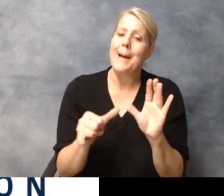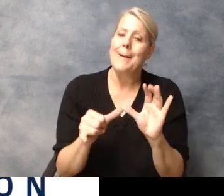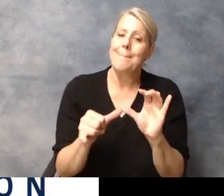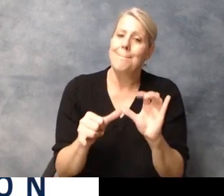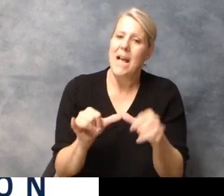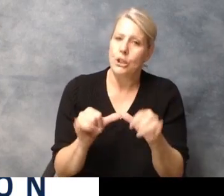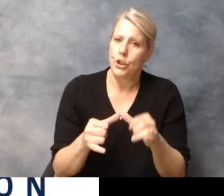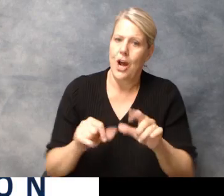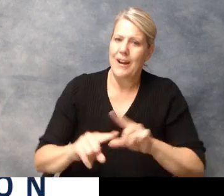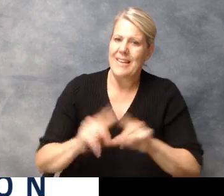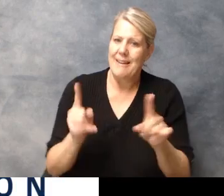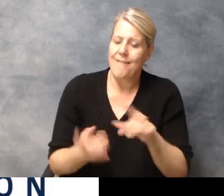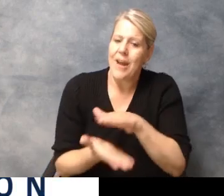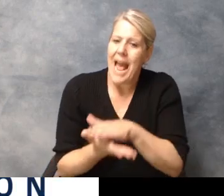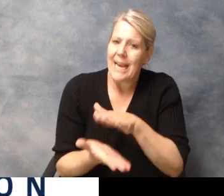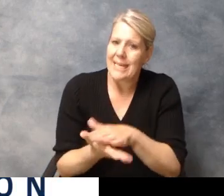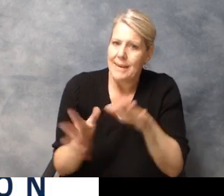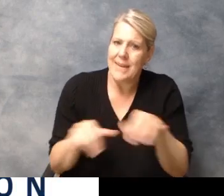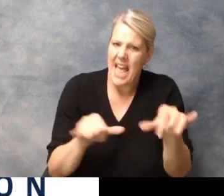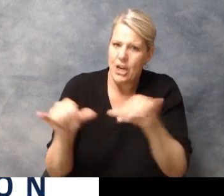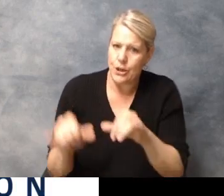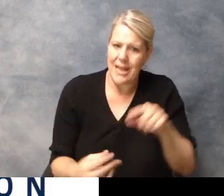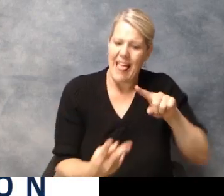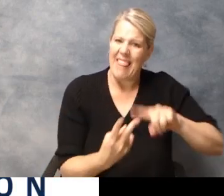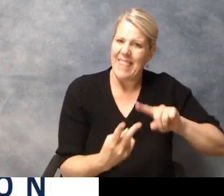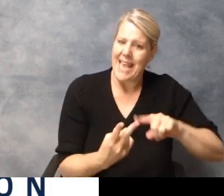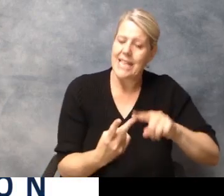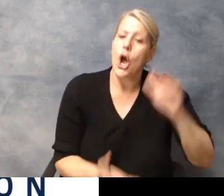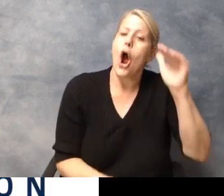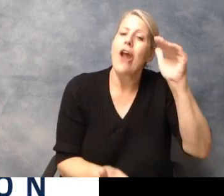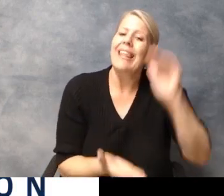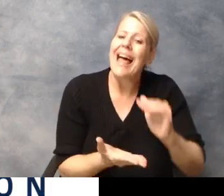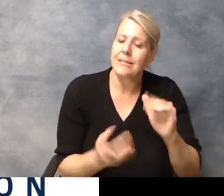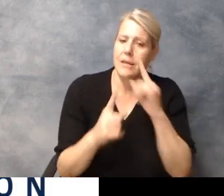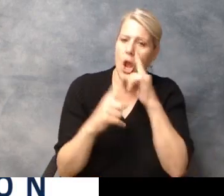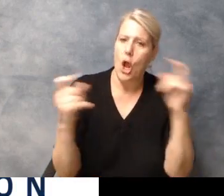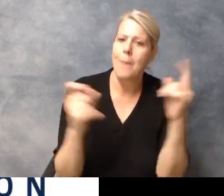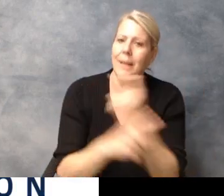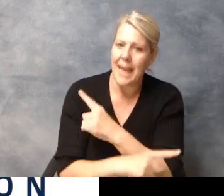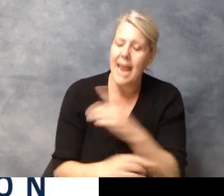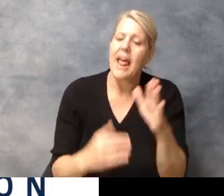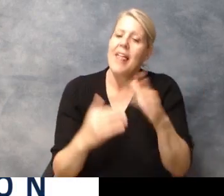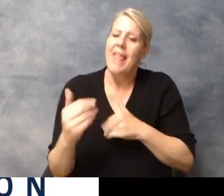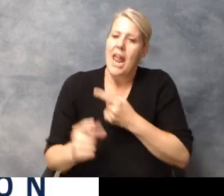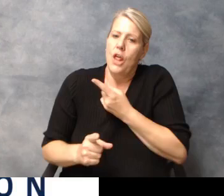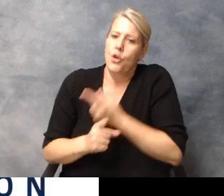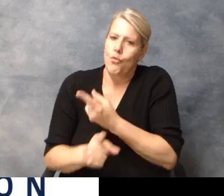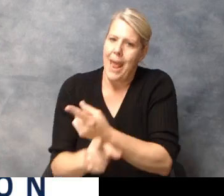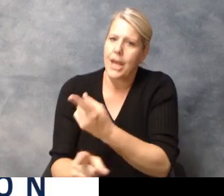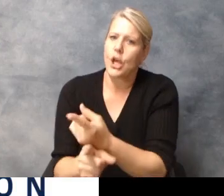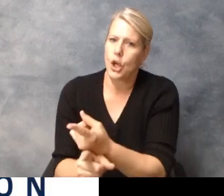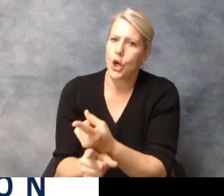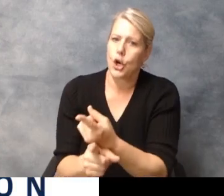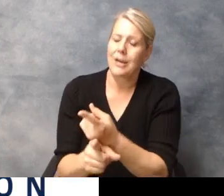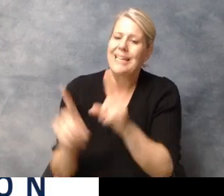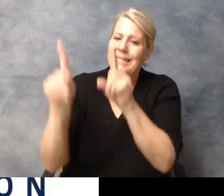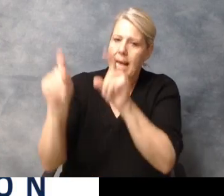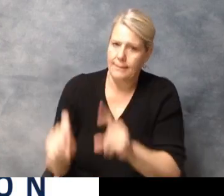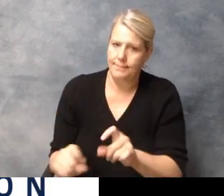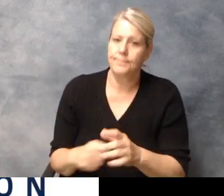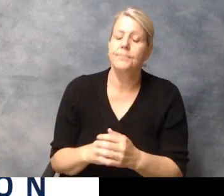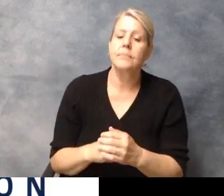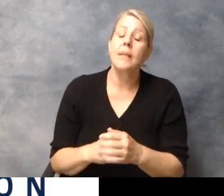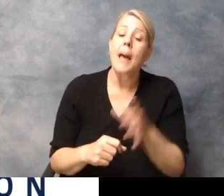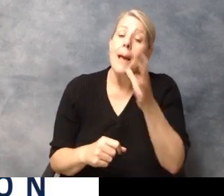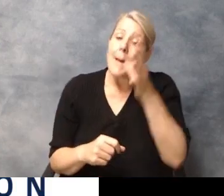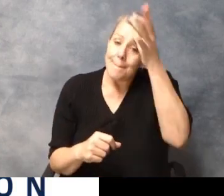standards, which are less complex and in-depth of the skills than the regular academic standards. Parents also